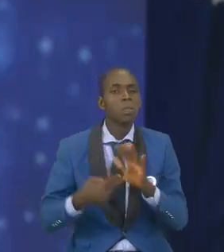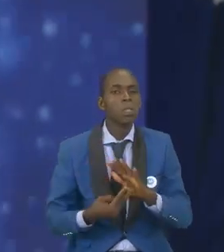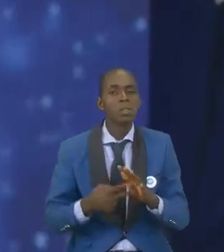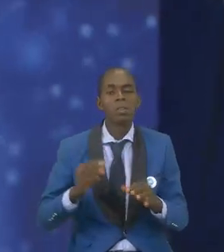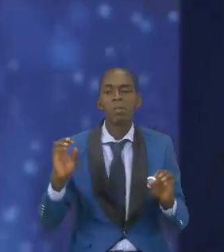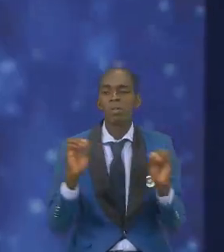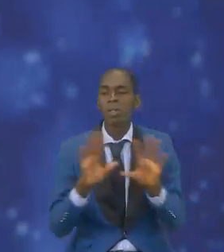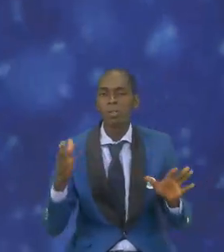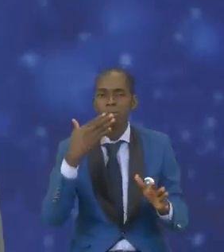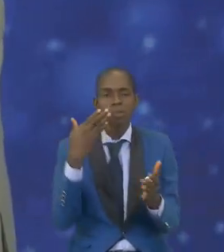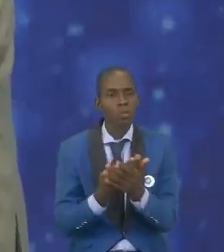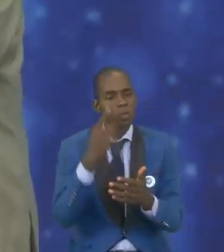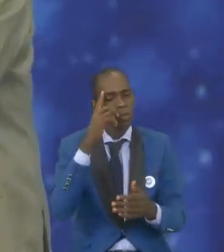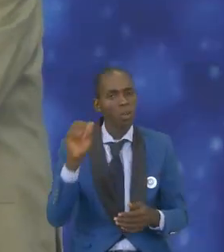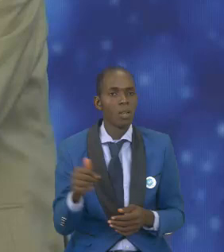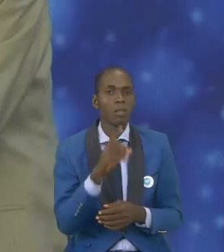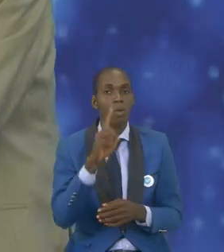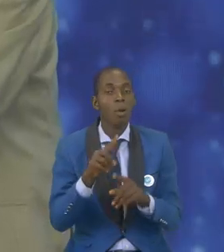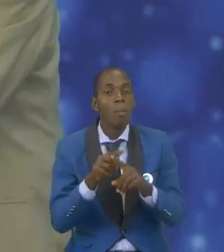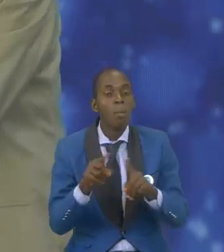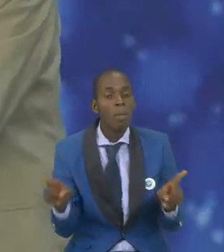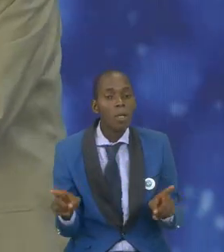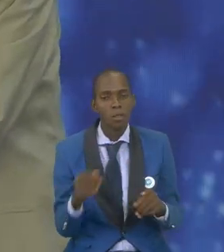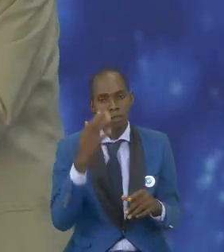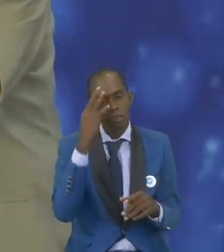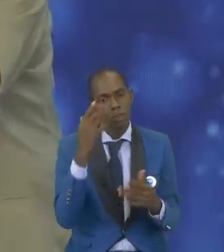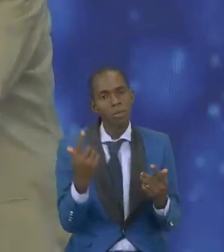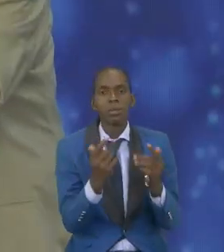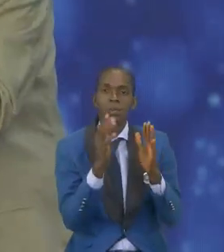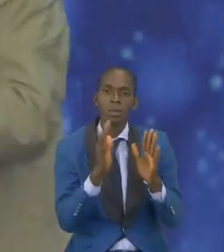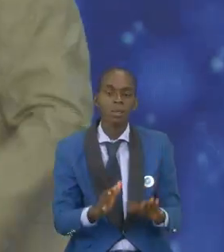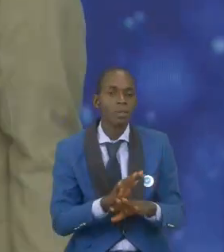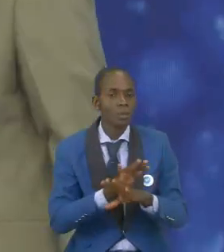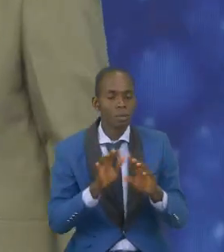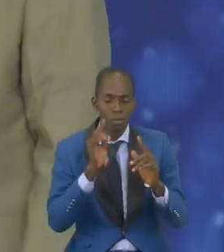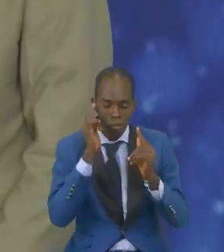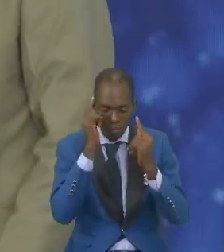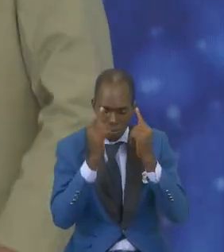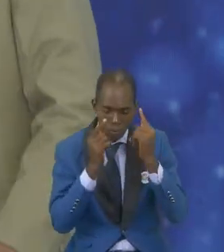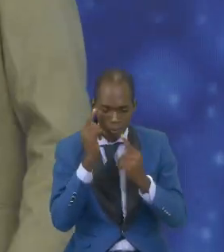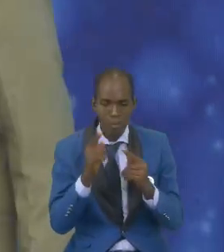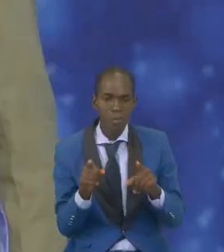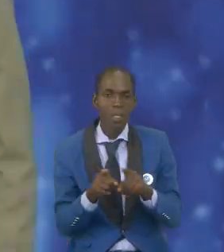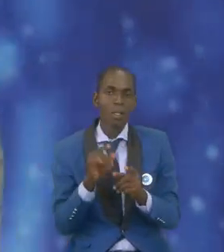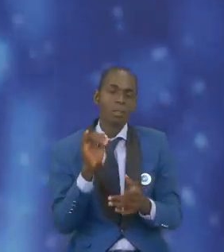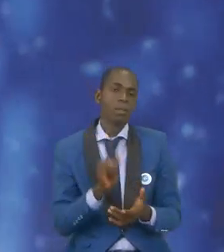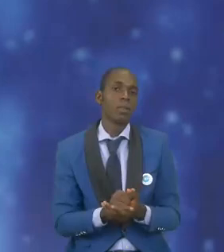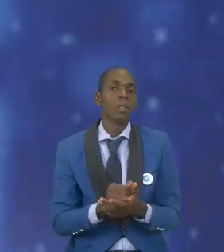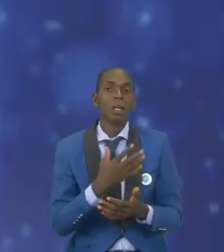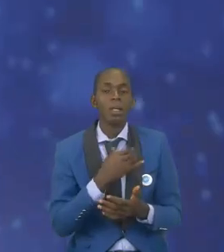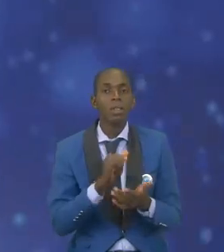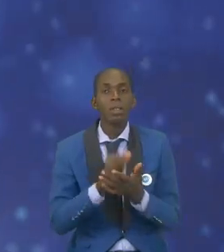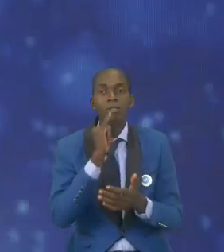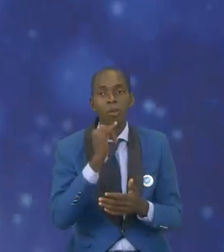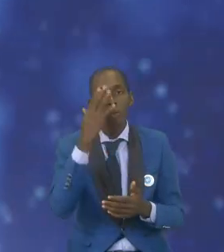anyone. But unbelievers do not think and they do not reason. That's why they